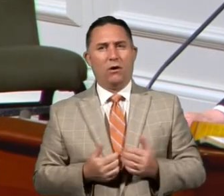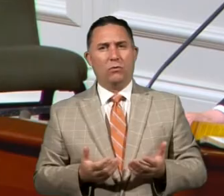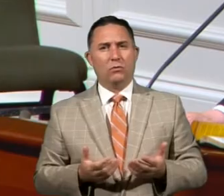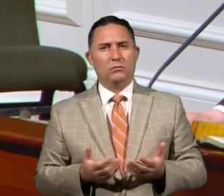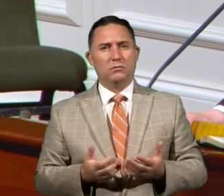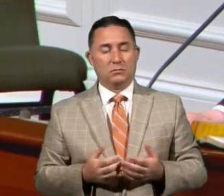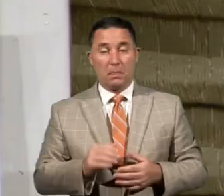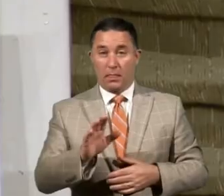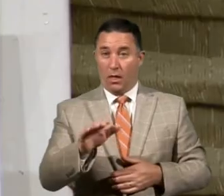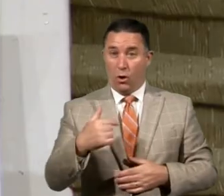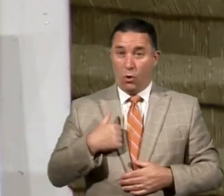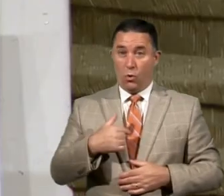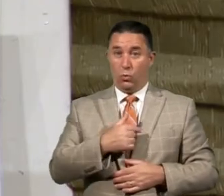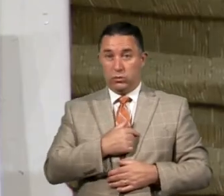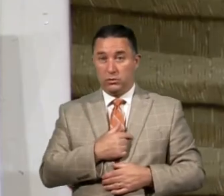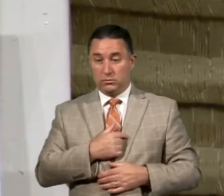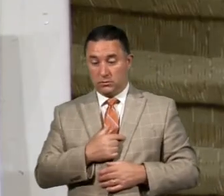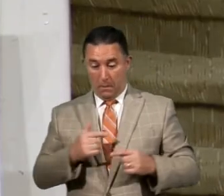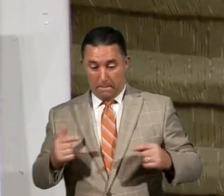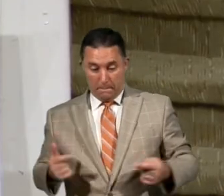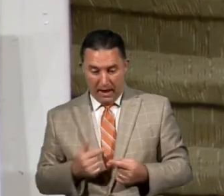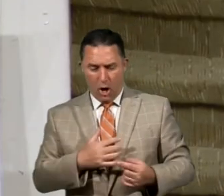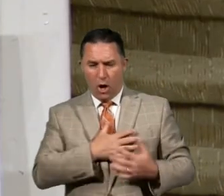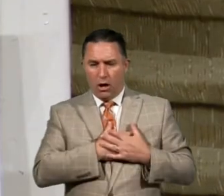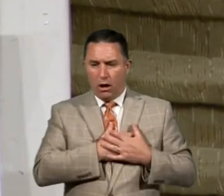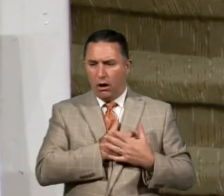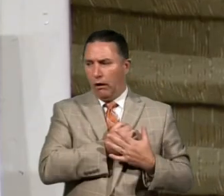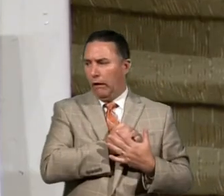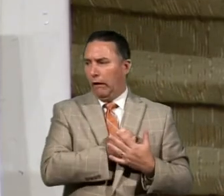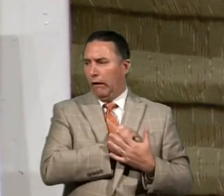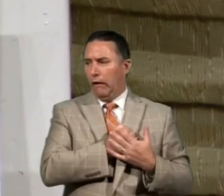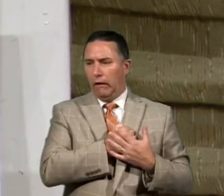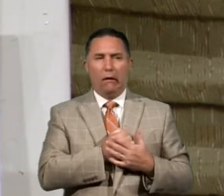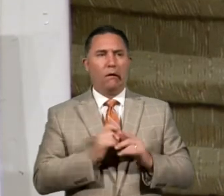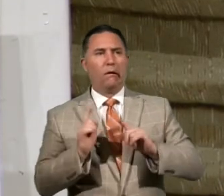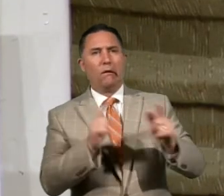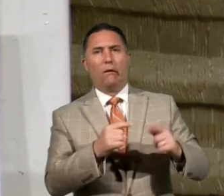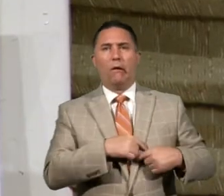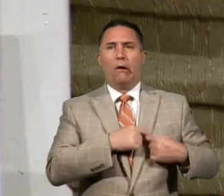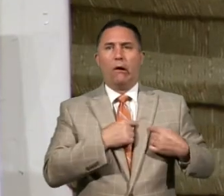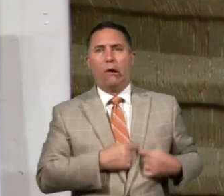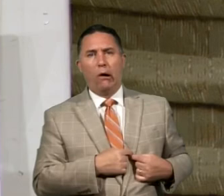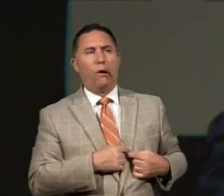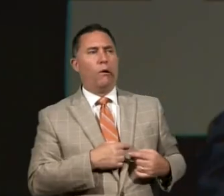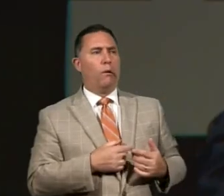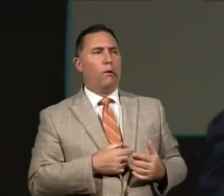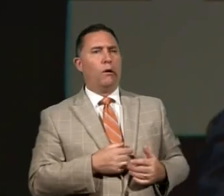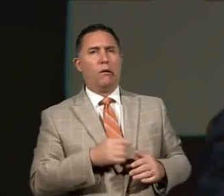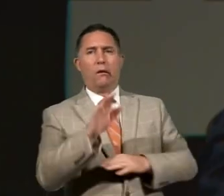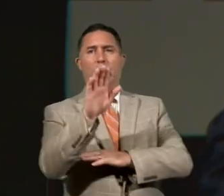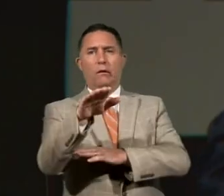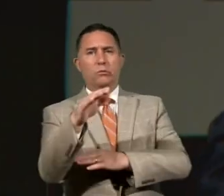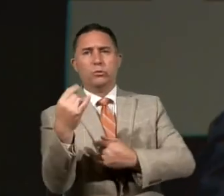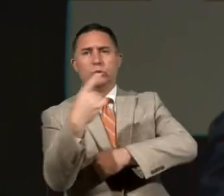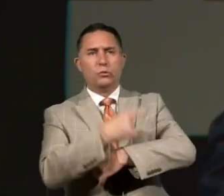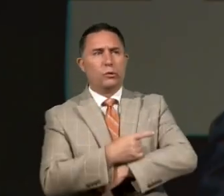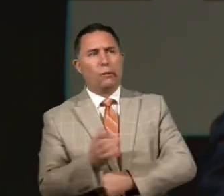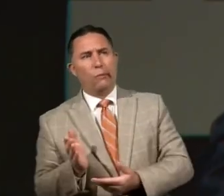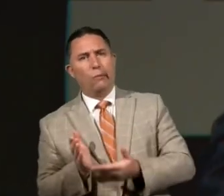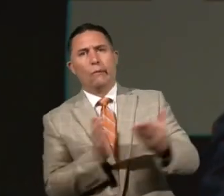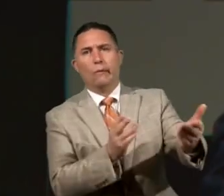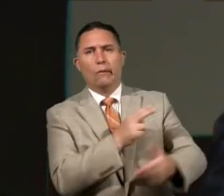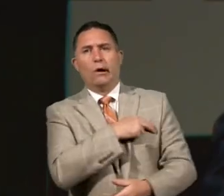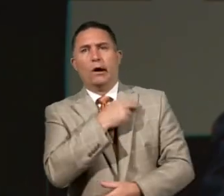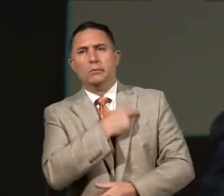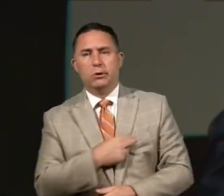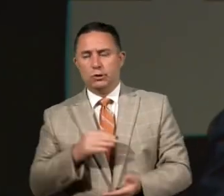Now, trust me, if we get a big pain in our chest and go down to the cardiac unit at the hospital this afternoon, and